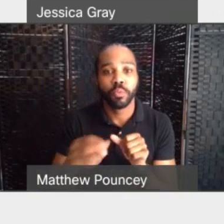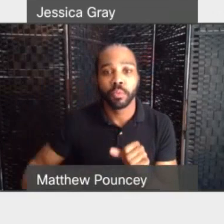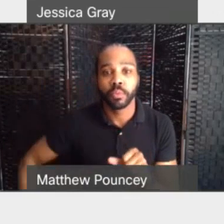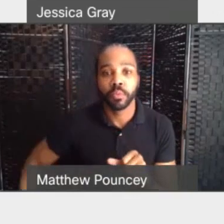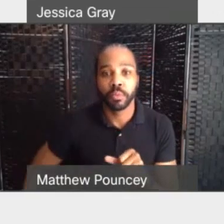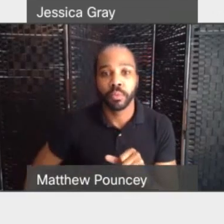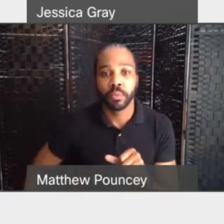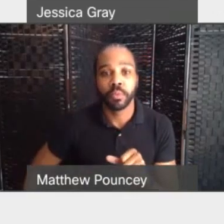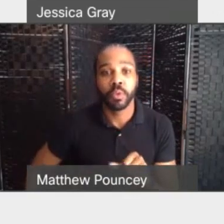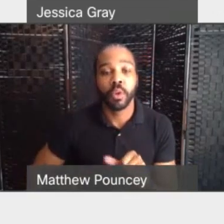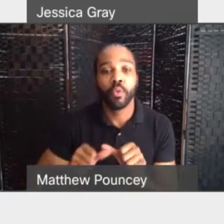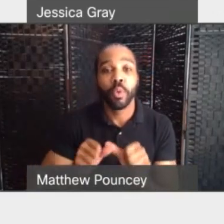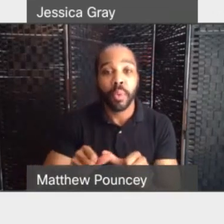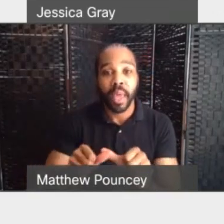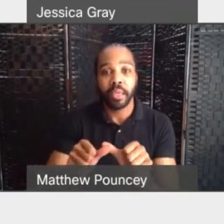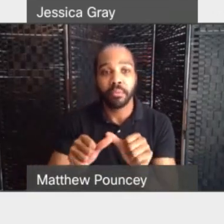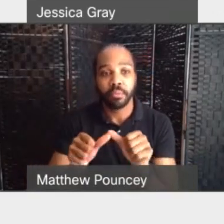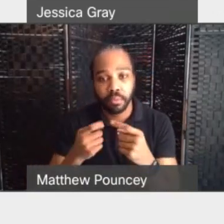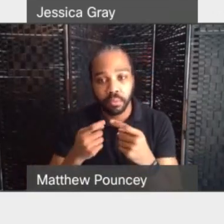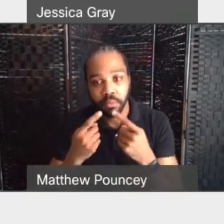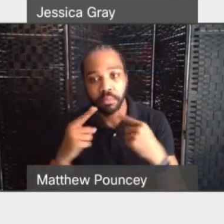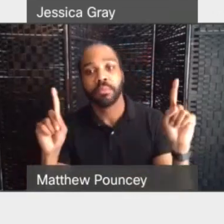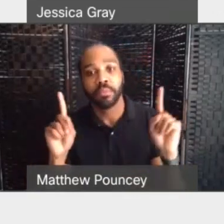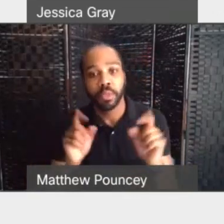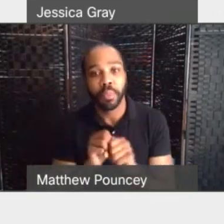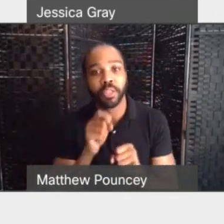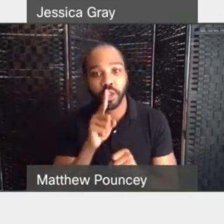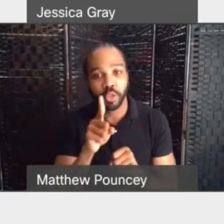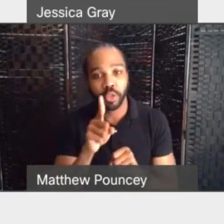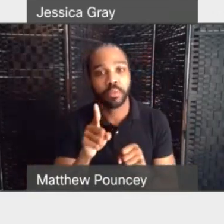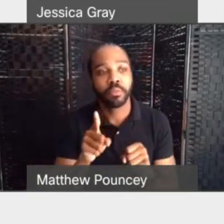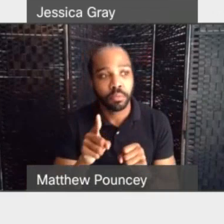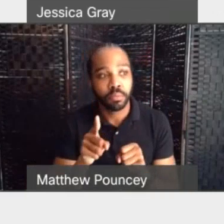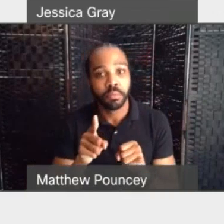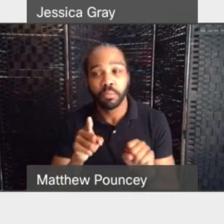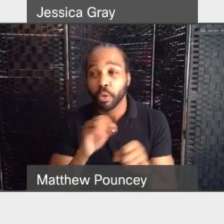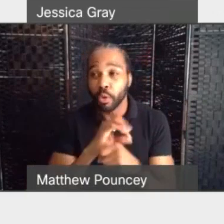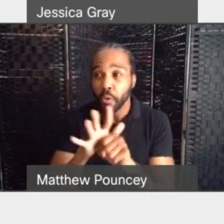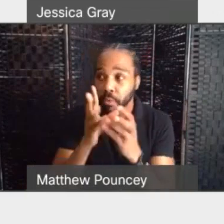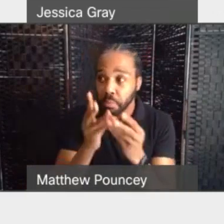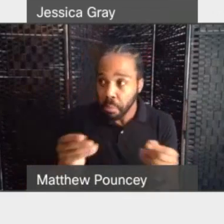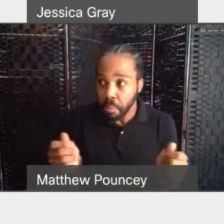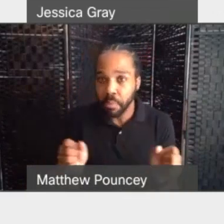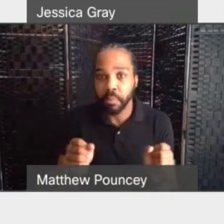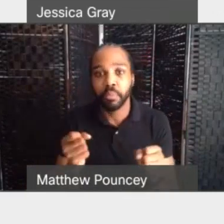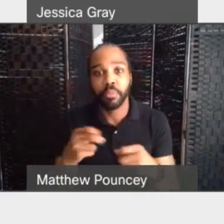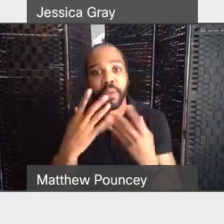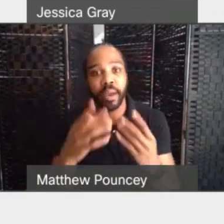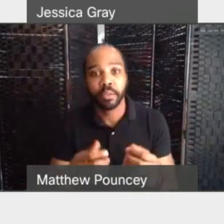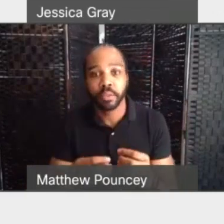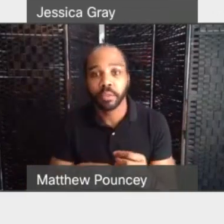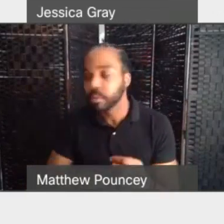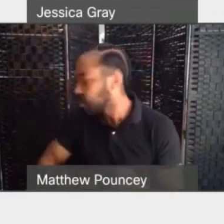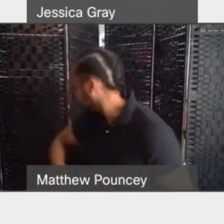solvent, so that when this is over, our day providers are there. But in the interim, the way that those services can be provided